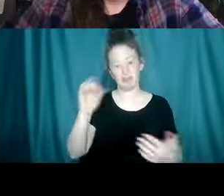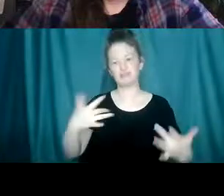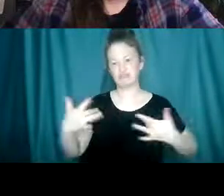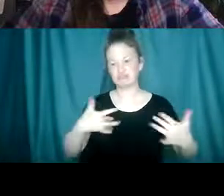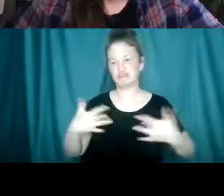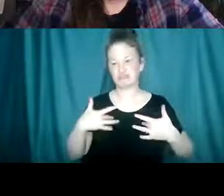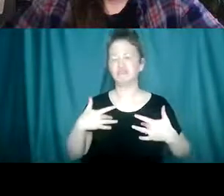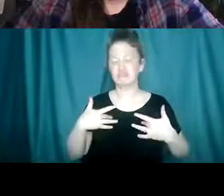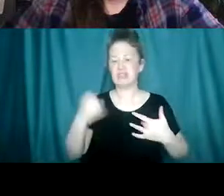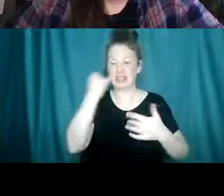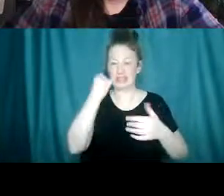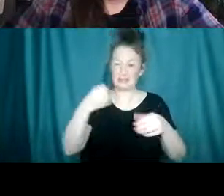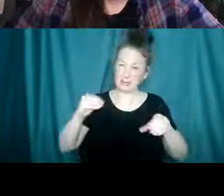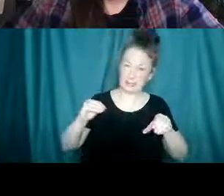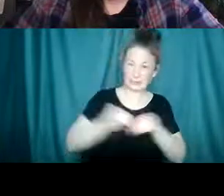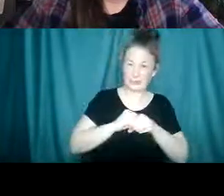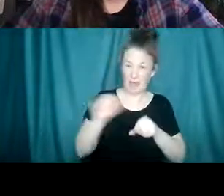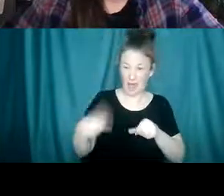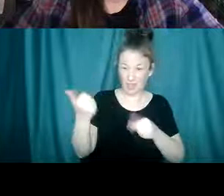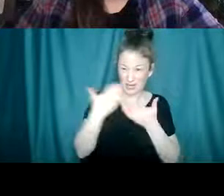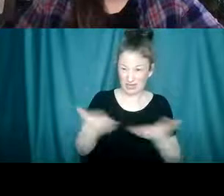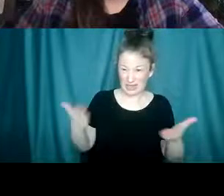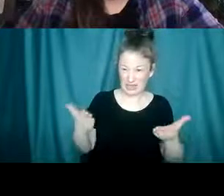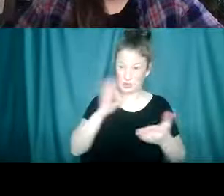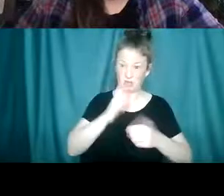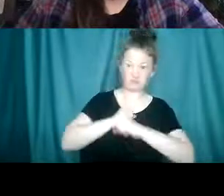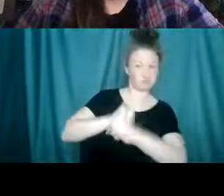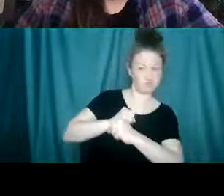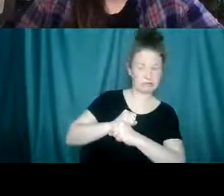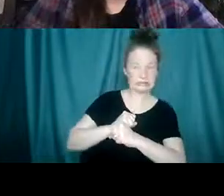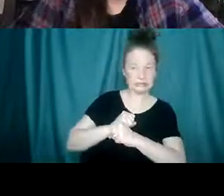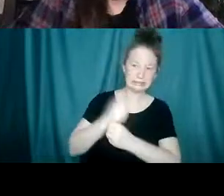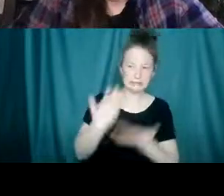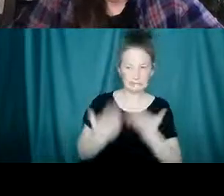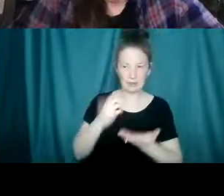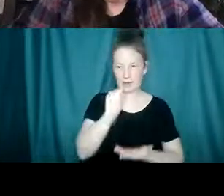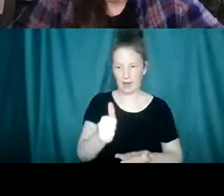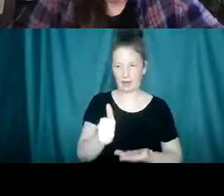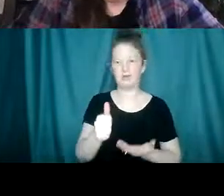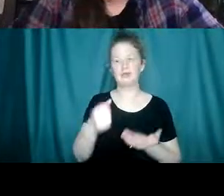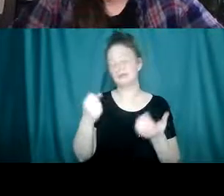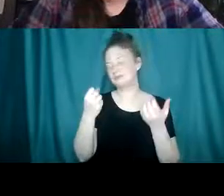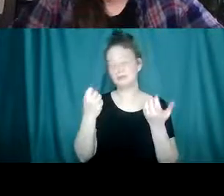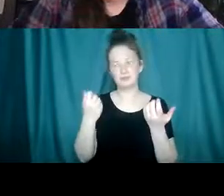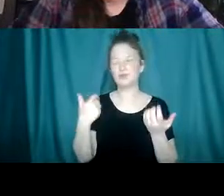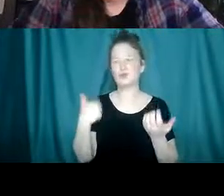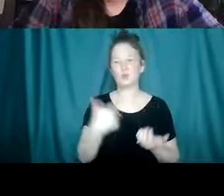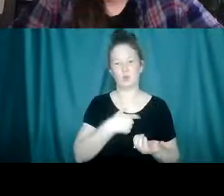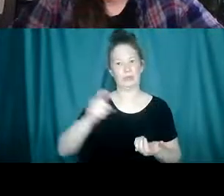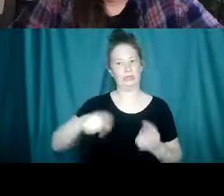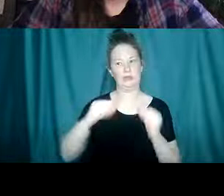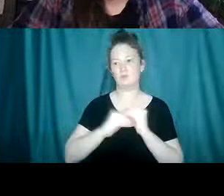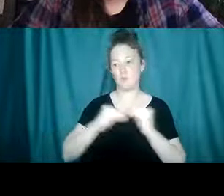other things, can it still be secure? And I think a lot of studies still need to be done, and I know people are working on these